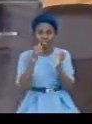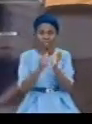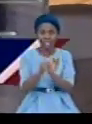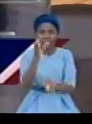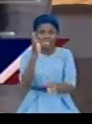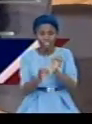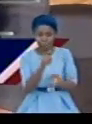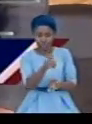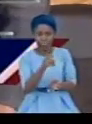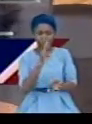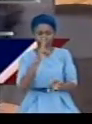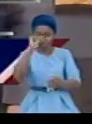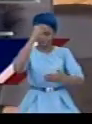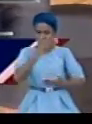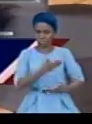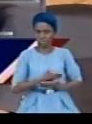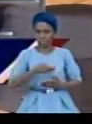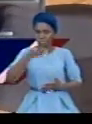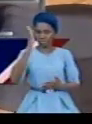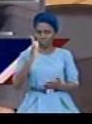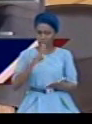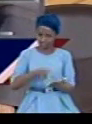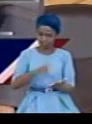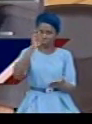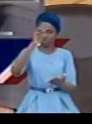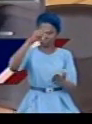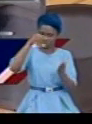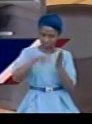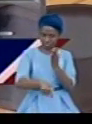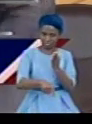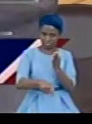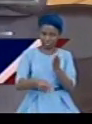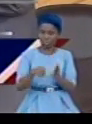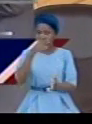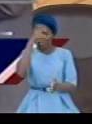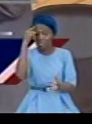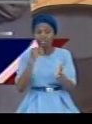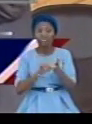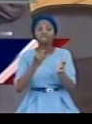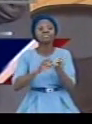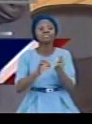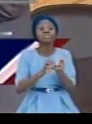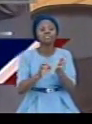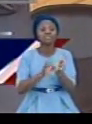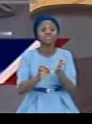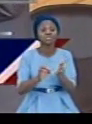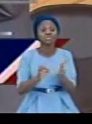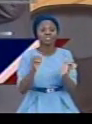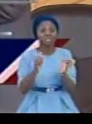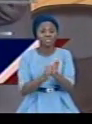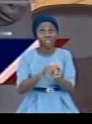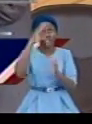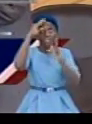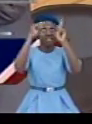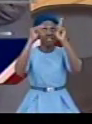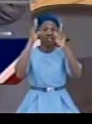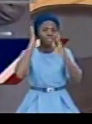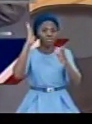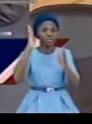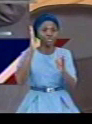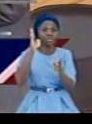God, cast thyself down, for it is written, he shall give his angels